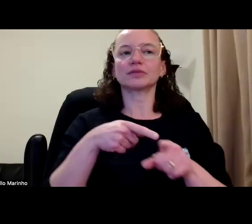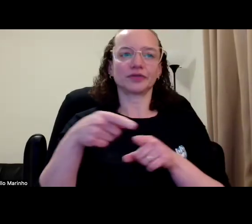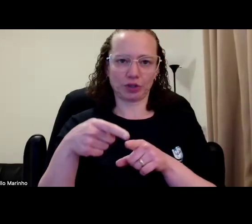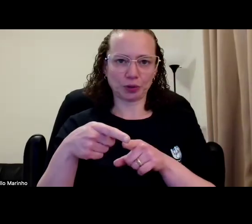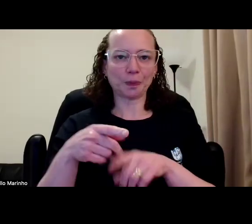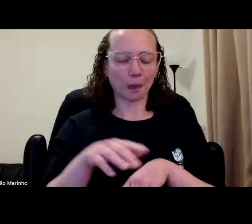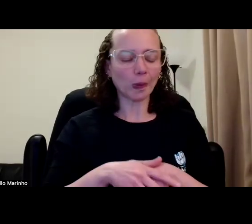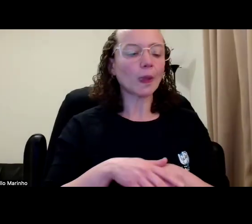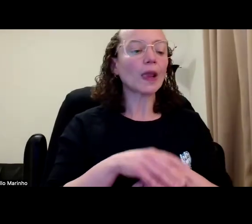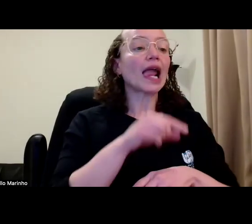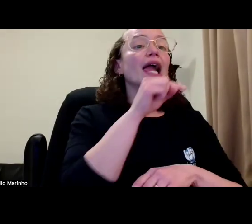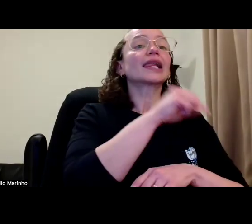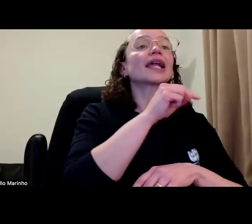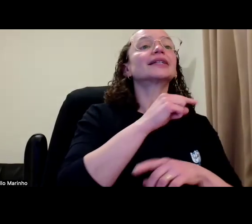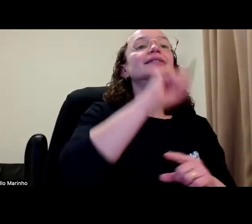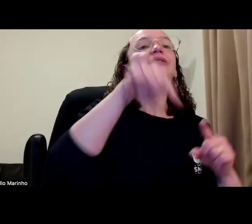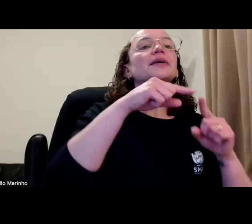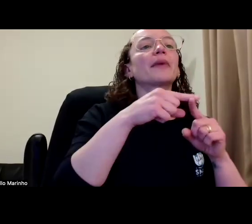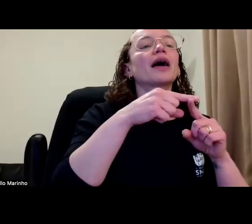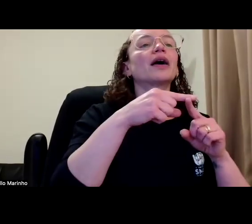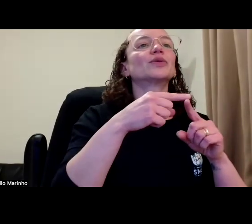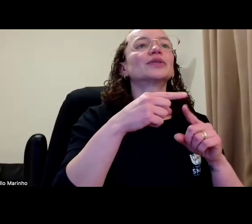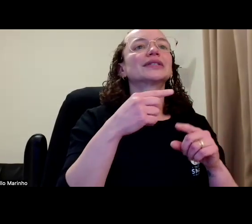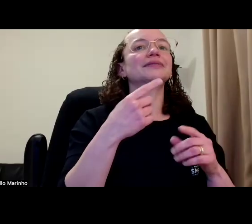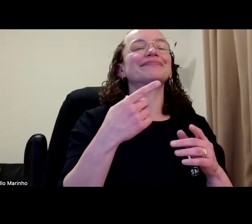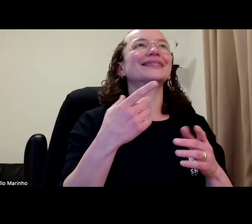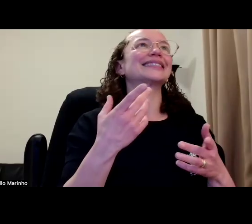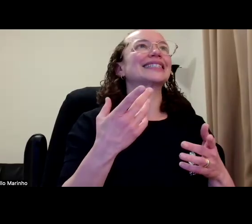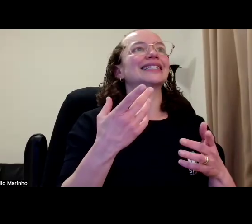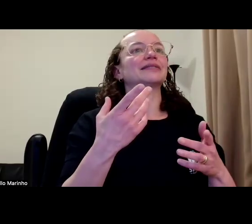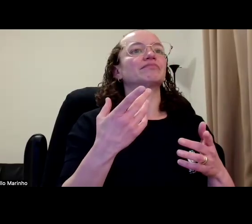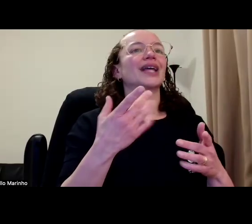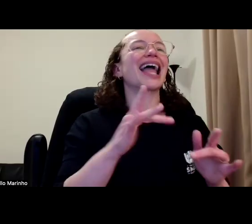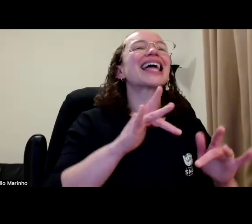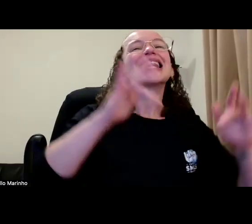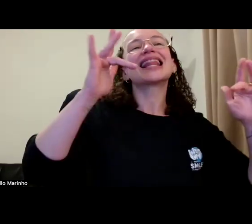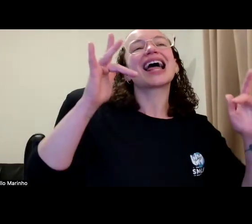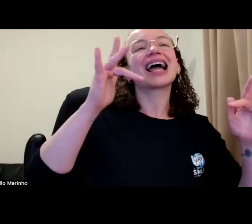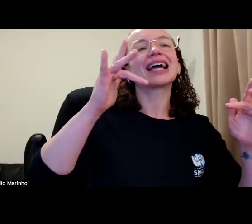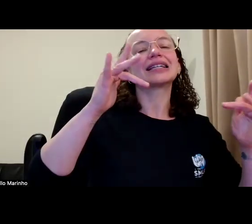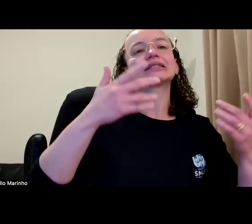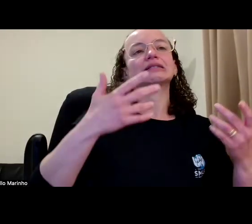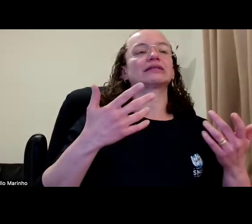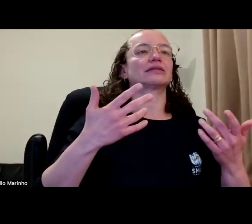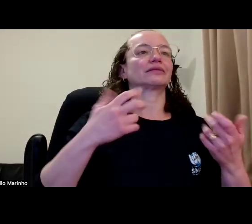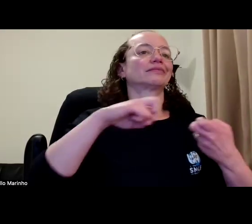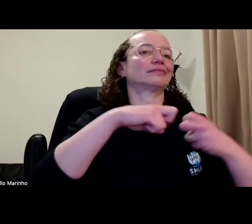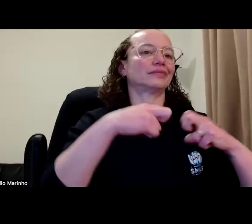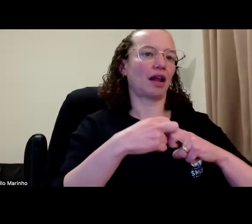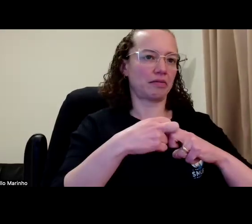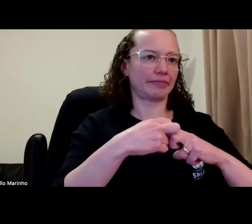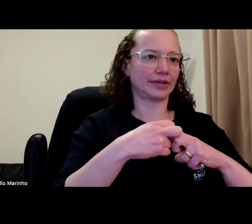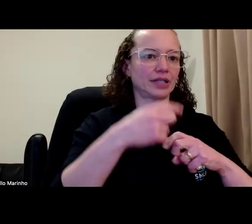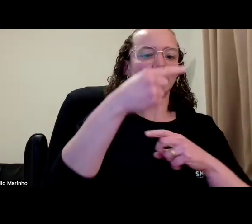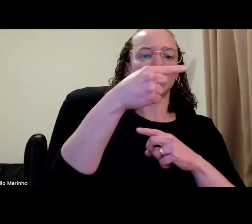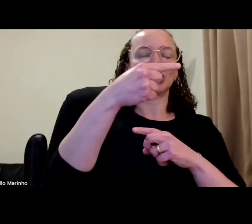it's a patient terminology. It's not a specialist. So when they're talking about, oh, you